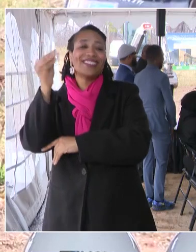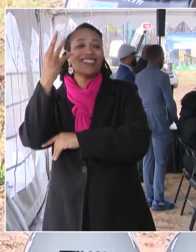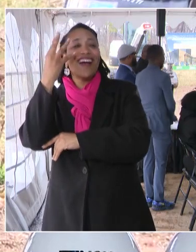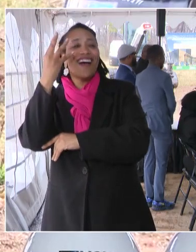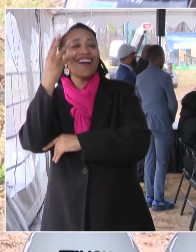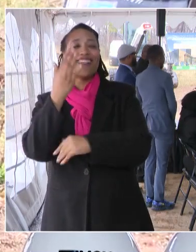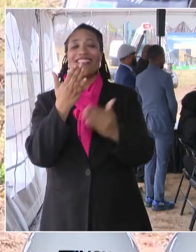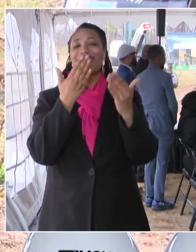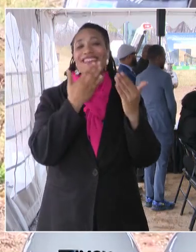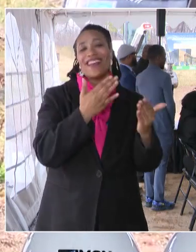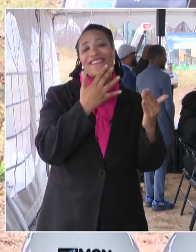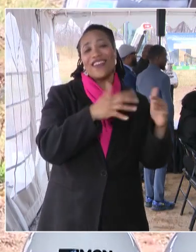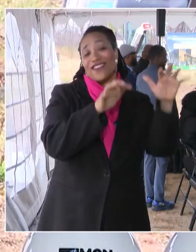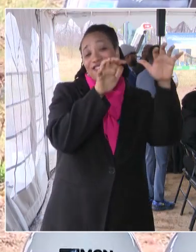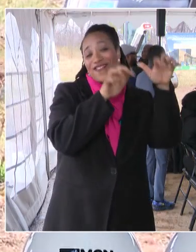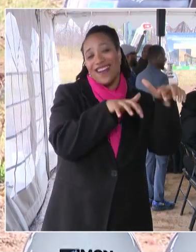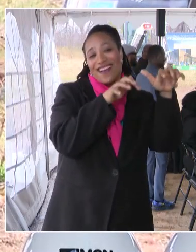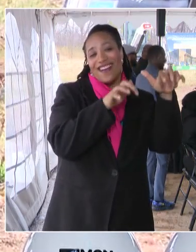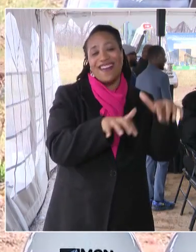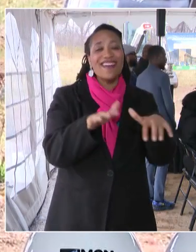rain. Thank you for